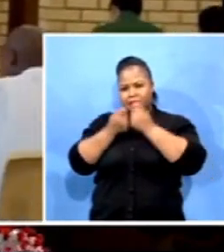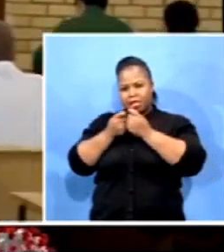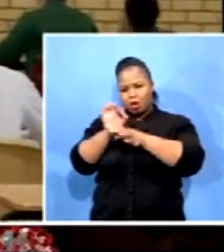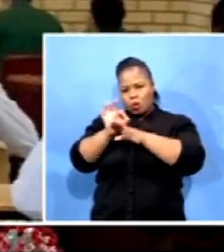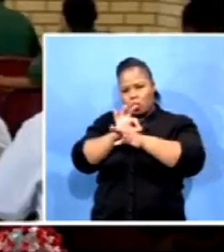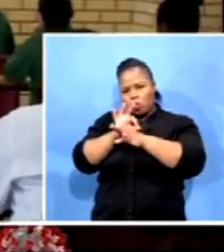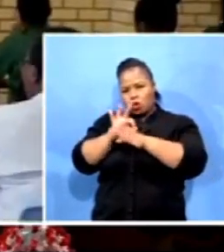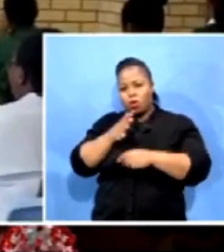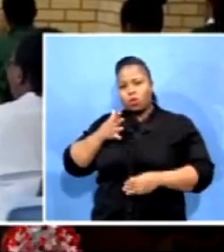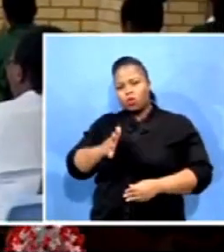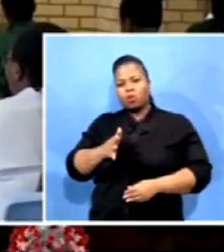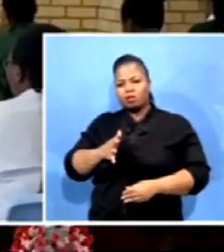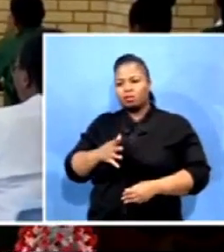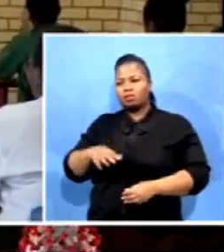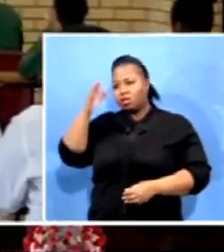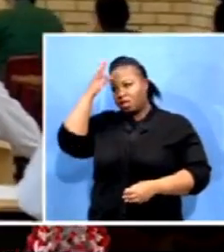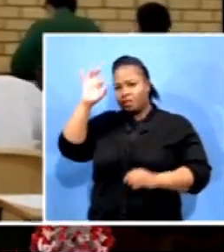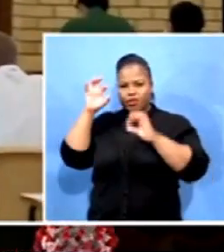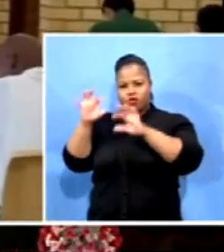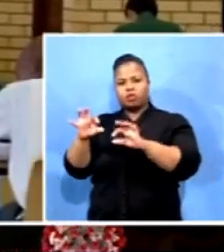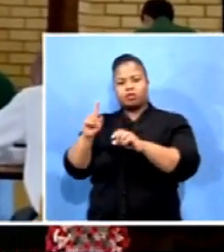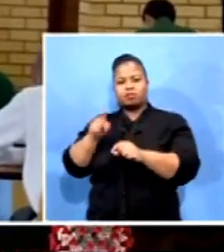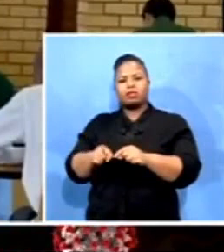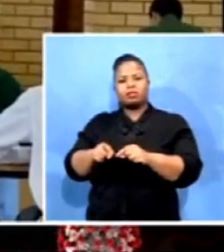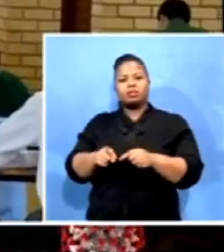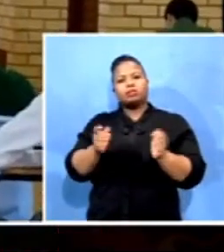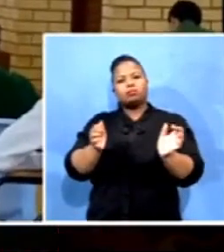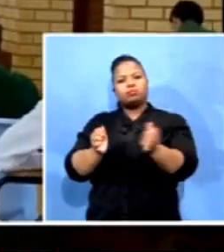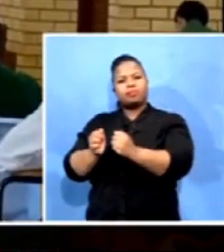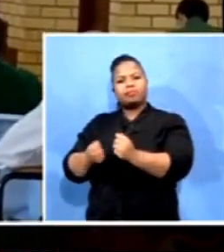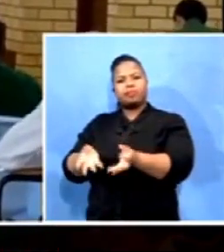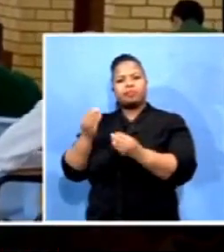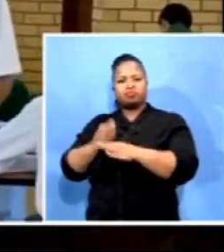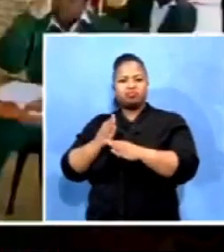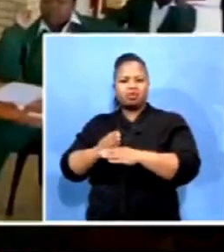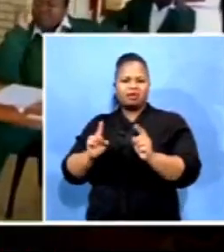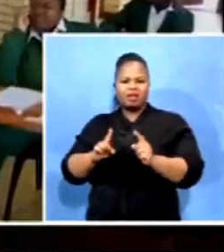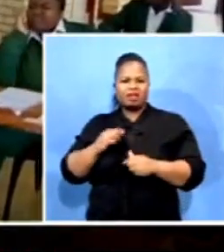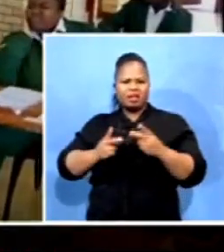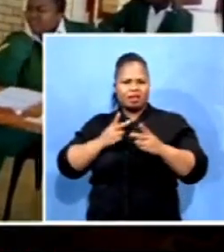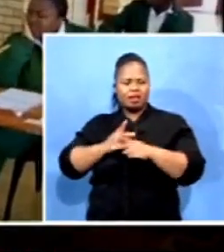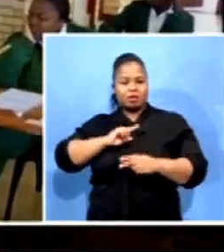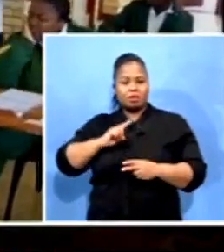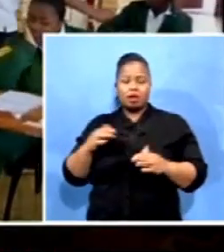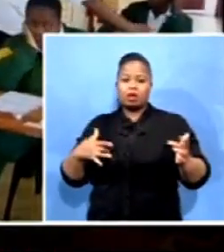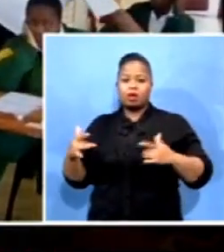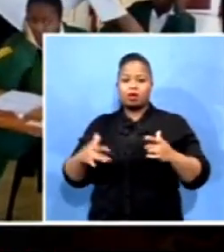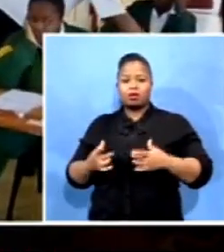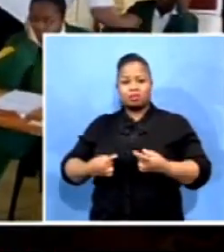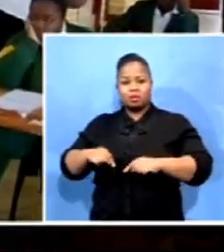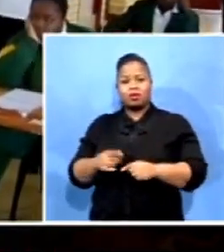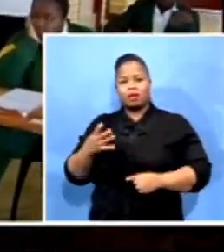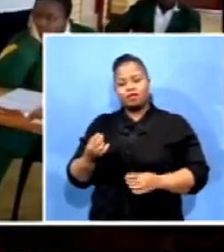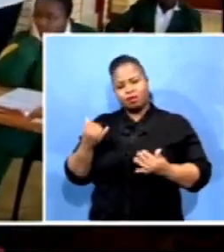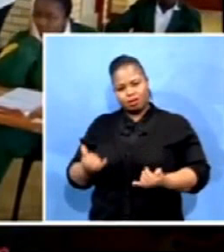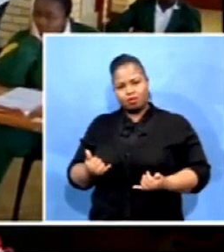into a particular direction. But insofar as the pressure that it brings during this period, we'll now have to procure mobile classrooms